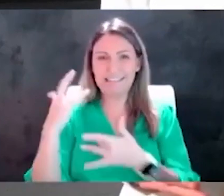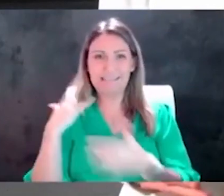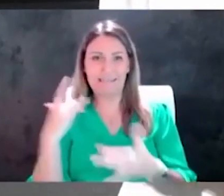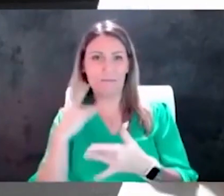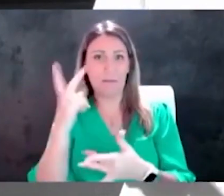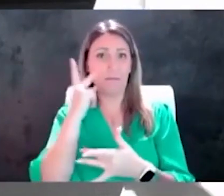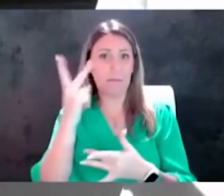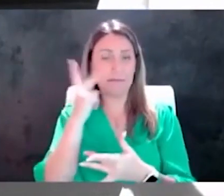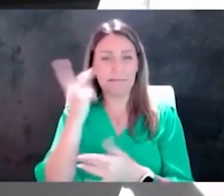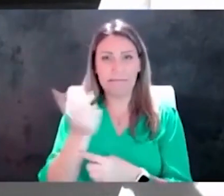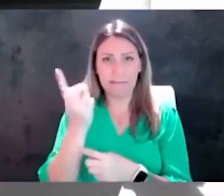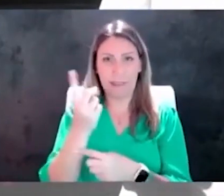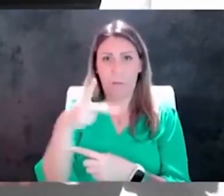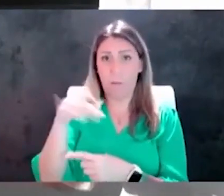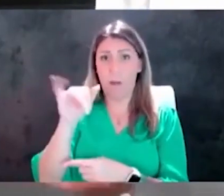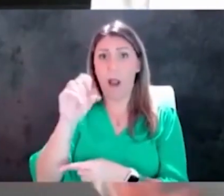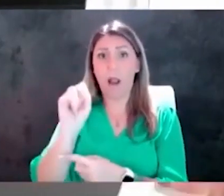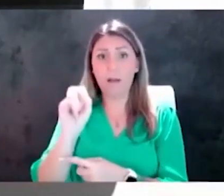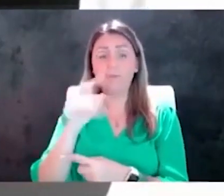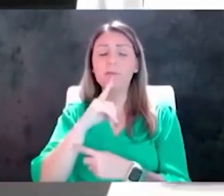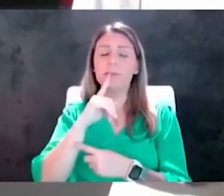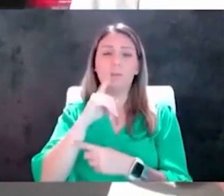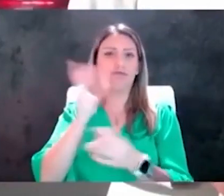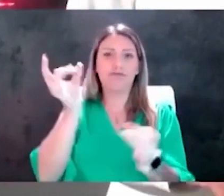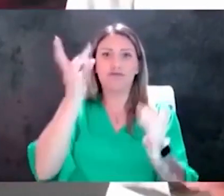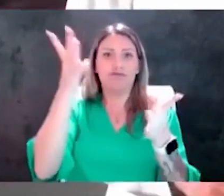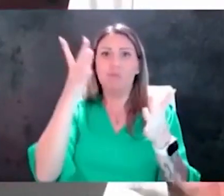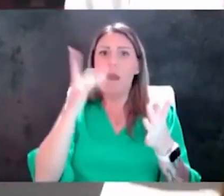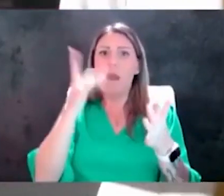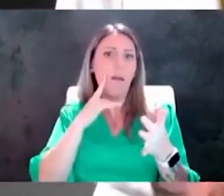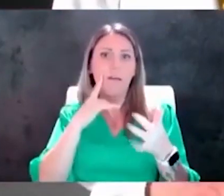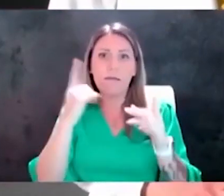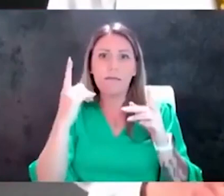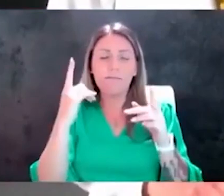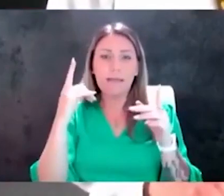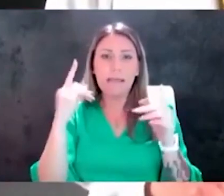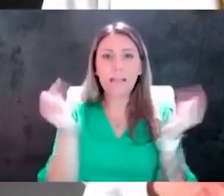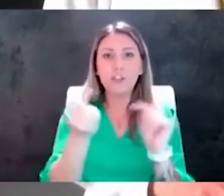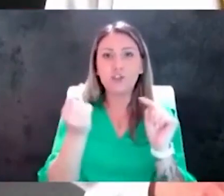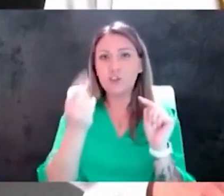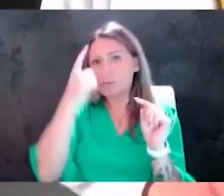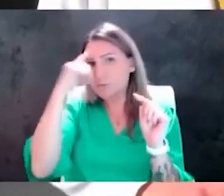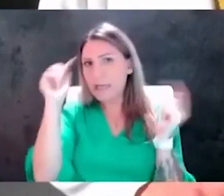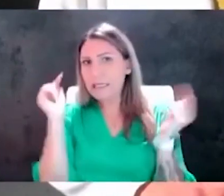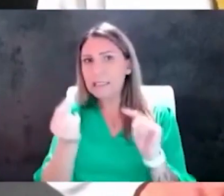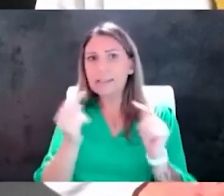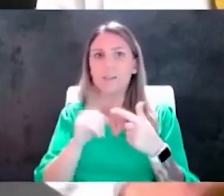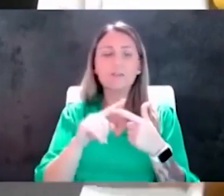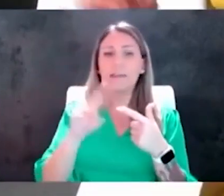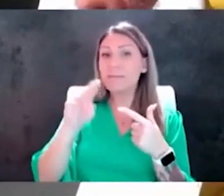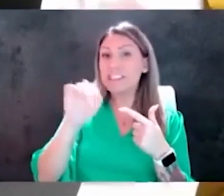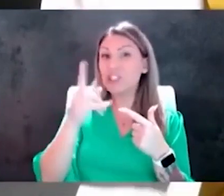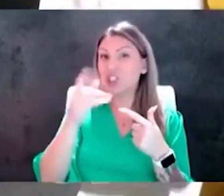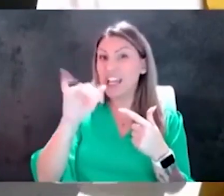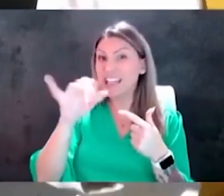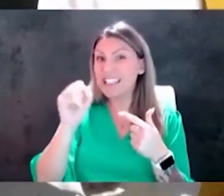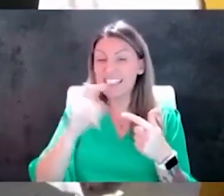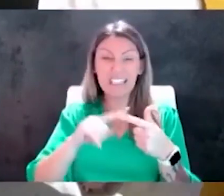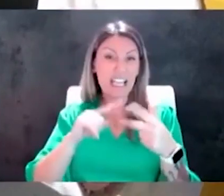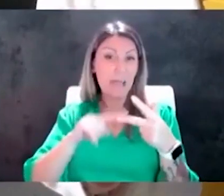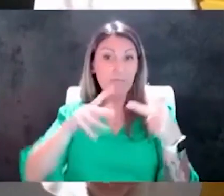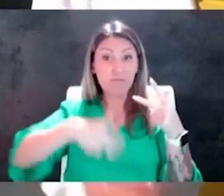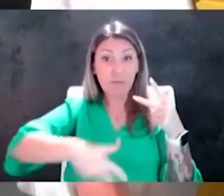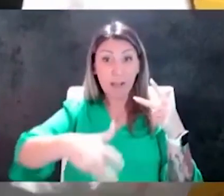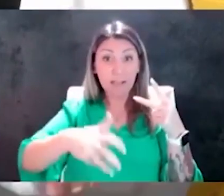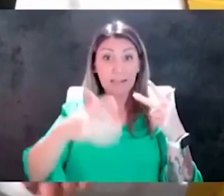POTS who has suffered a traumatic injury, something like a brain injury, meningitis, even pregnancy. But now more and more